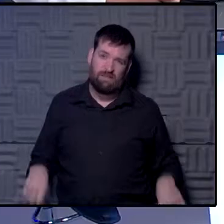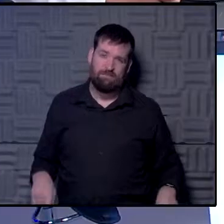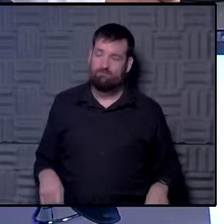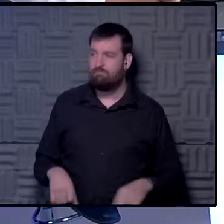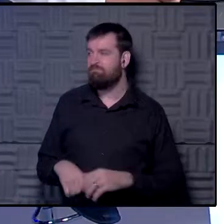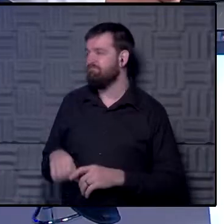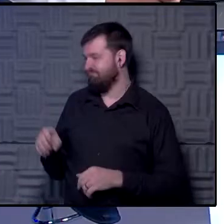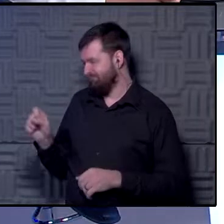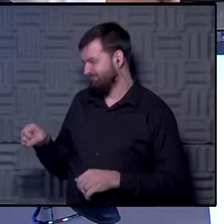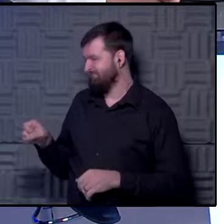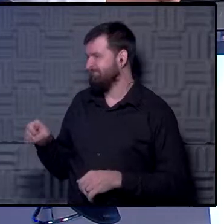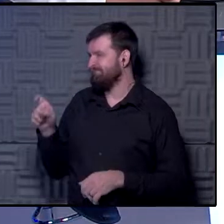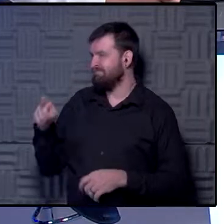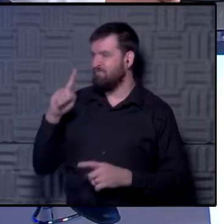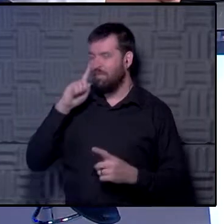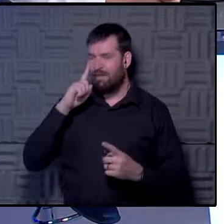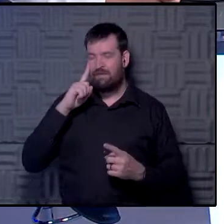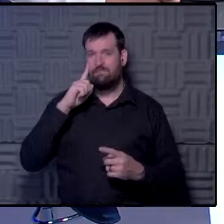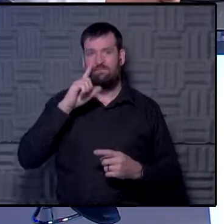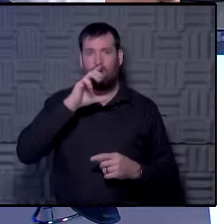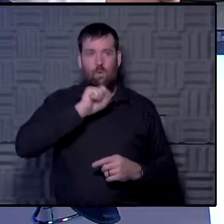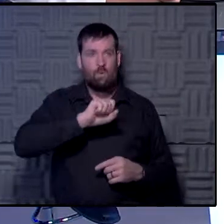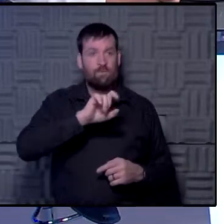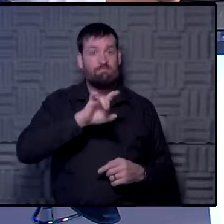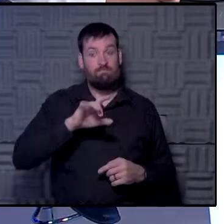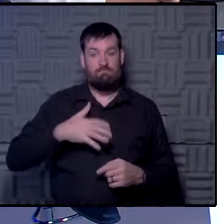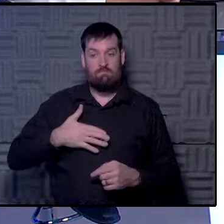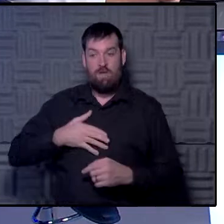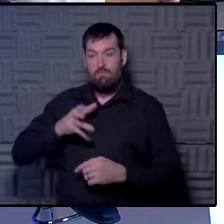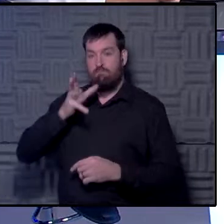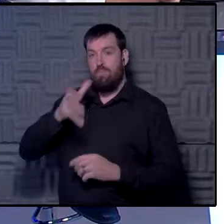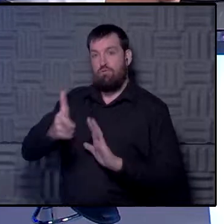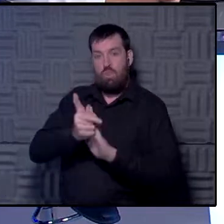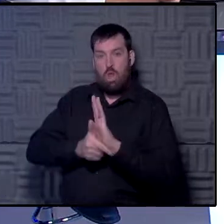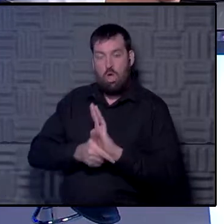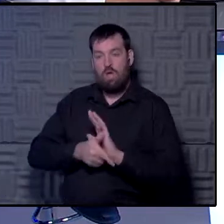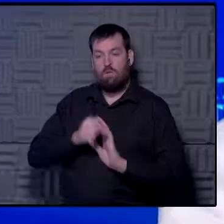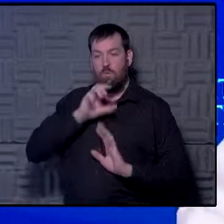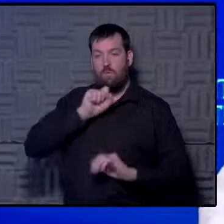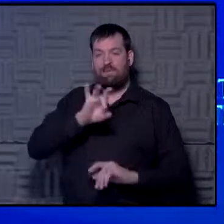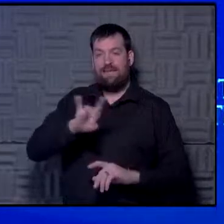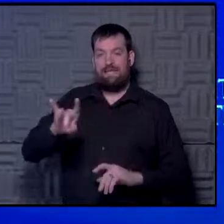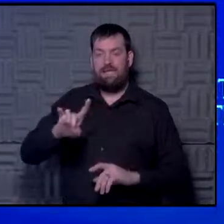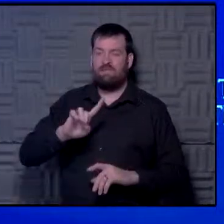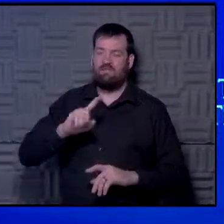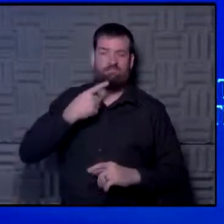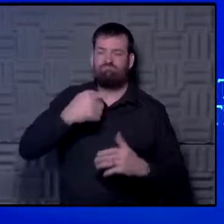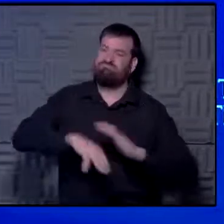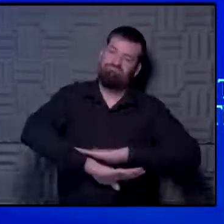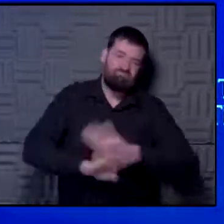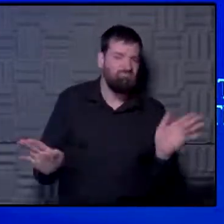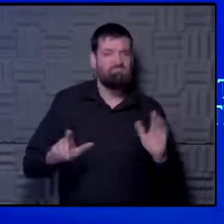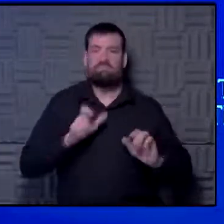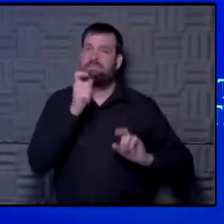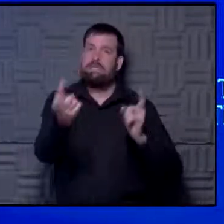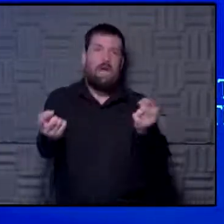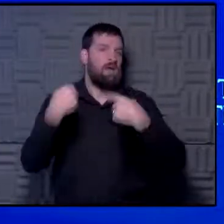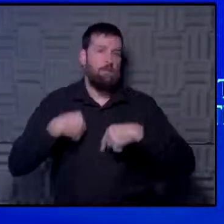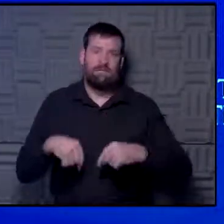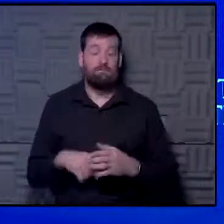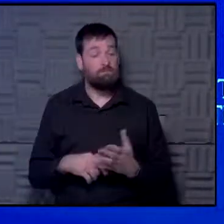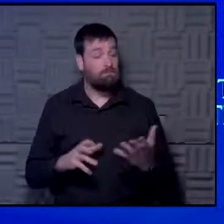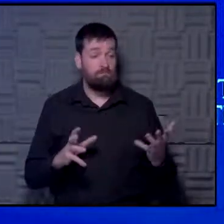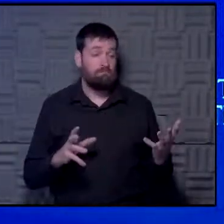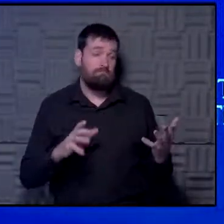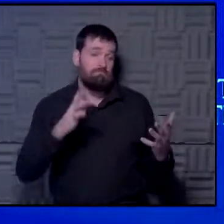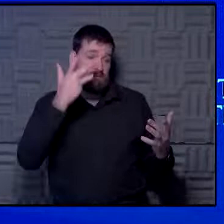think you just got to think a 90-year-old, my 88-year-old mother-in-law put the hammer down on our Thanksgiving plan and said, I'm not coming over for Thanksgiving, which is,